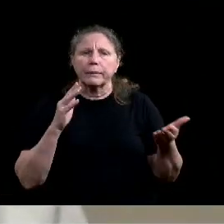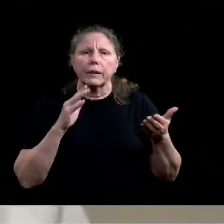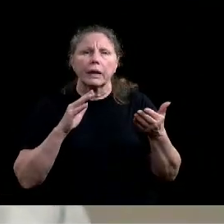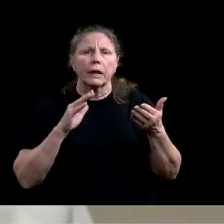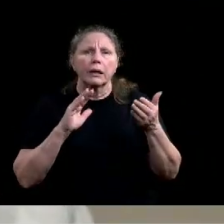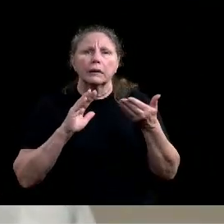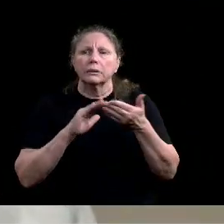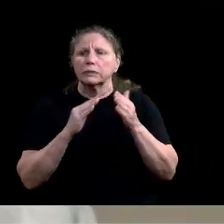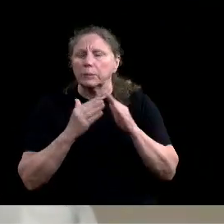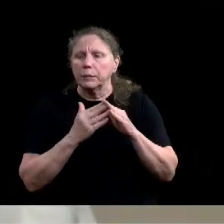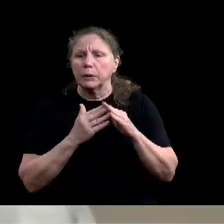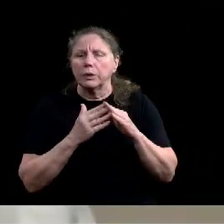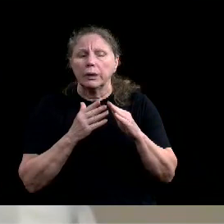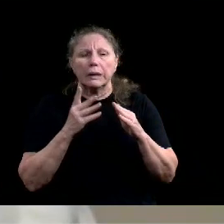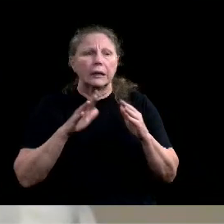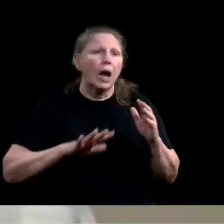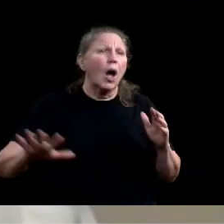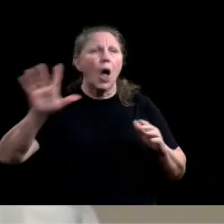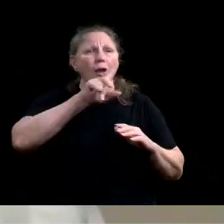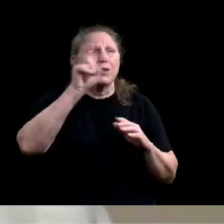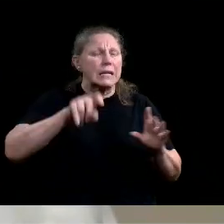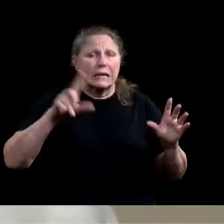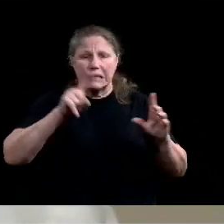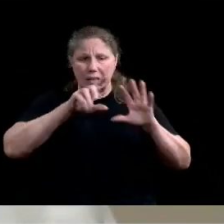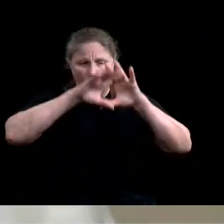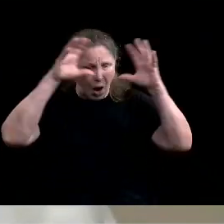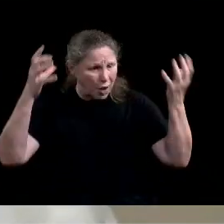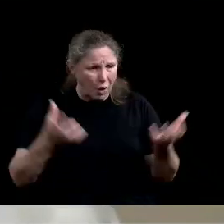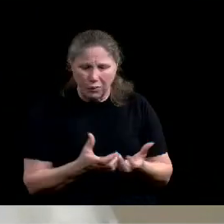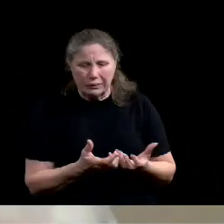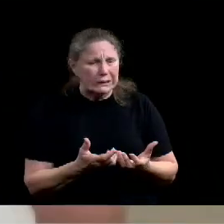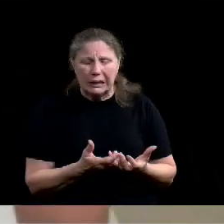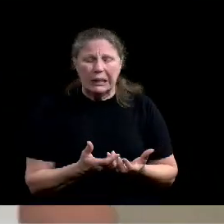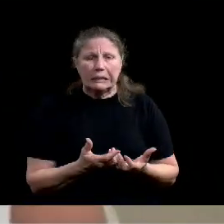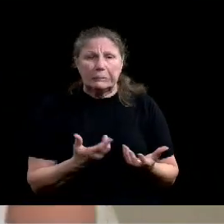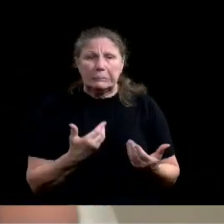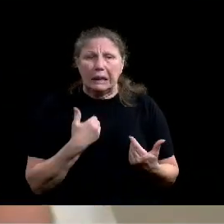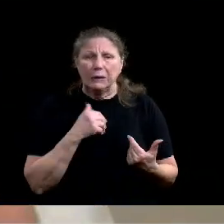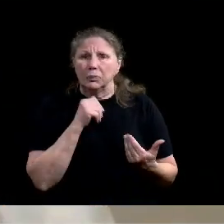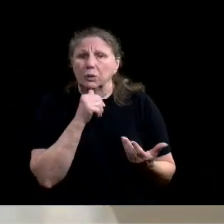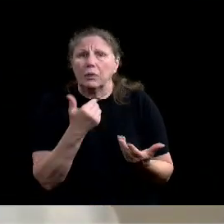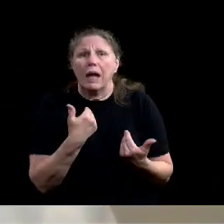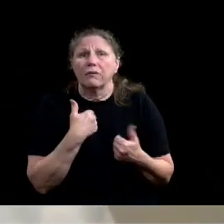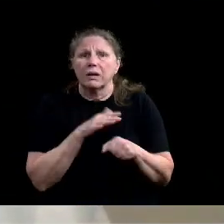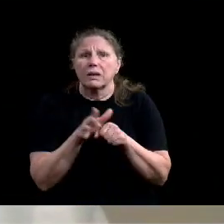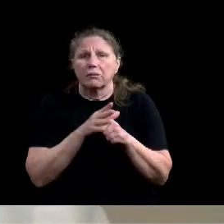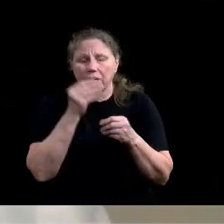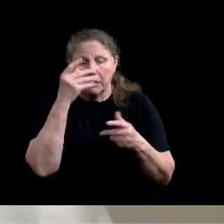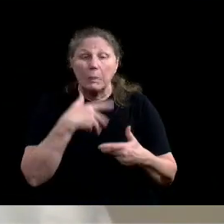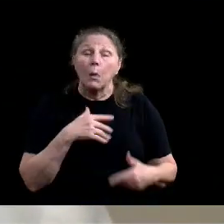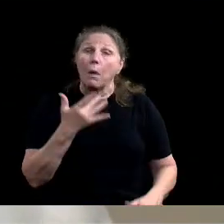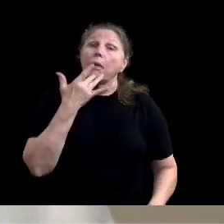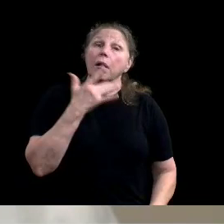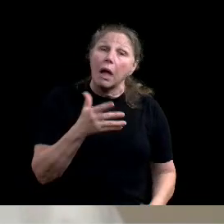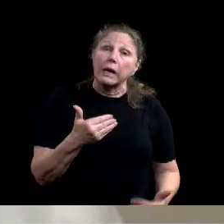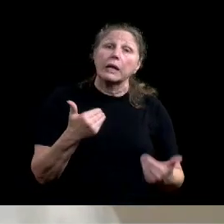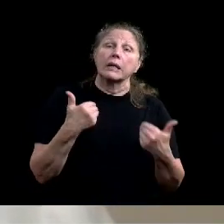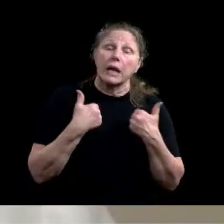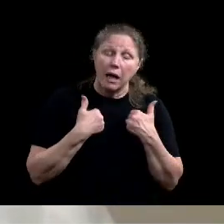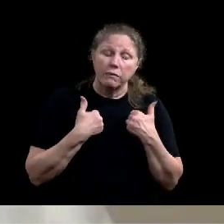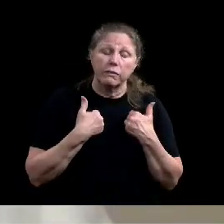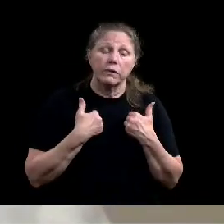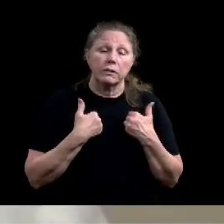whole has been fortunate to have, relative to the